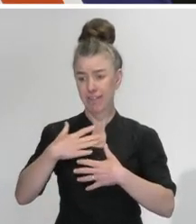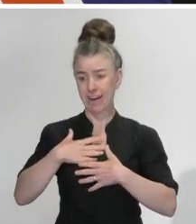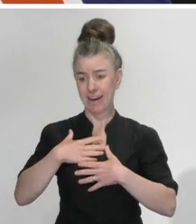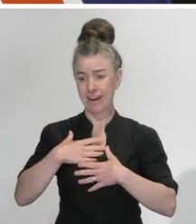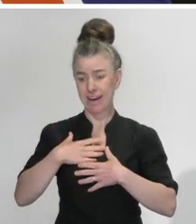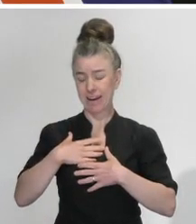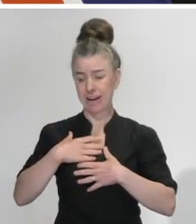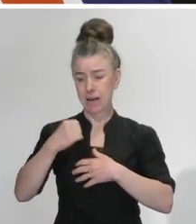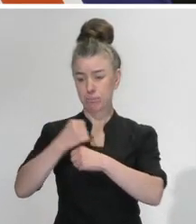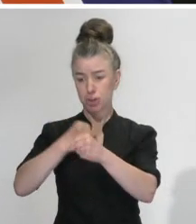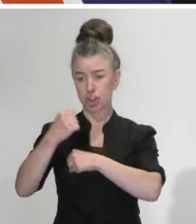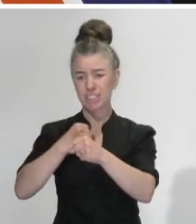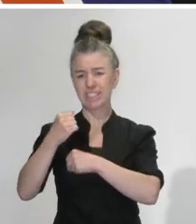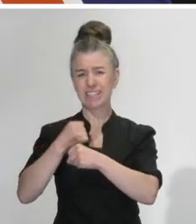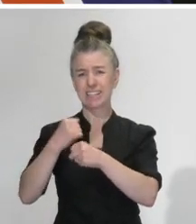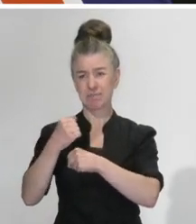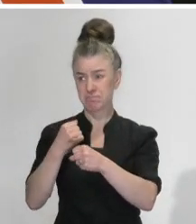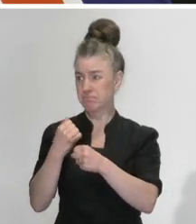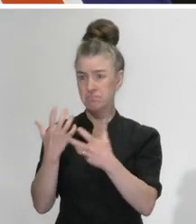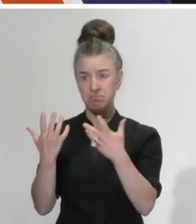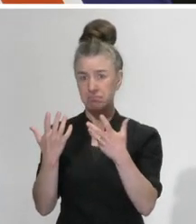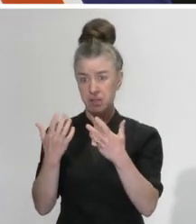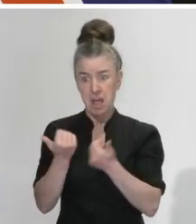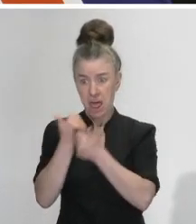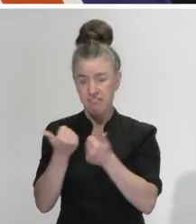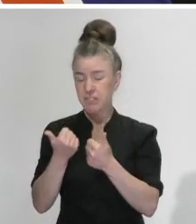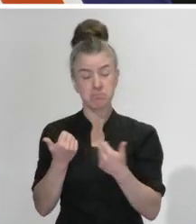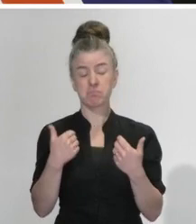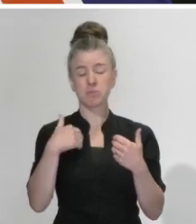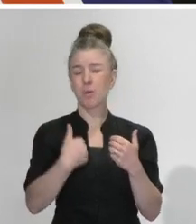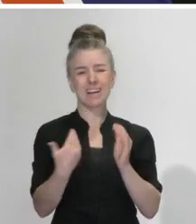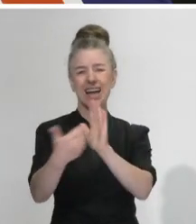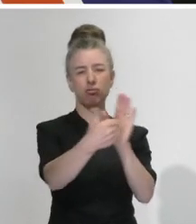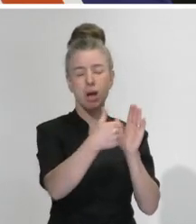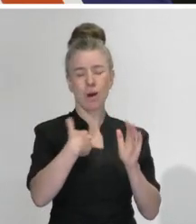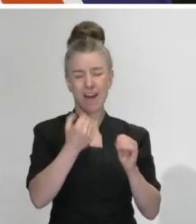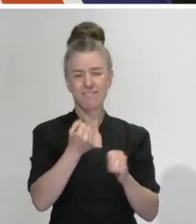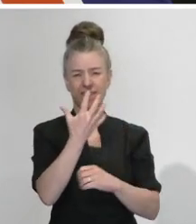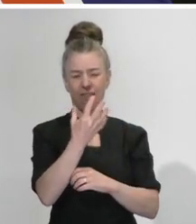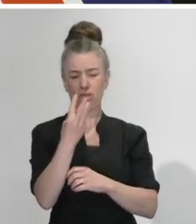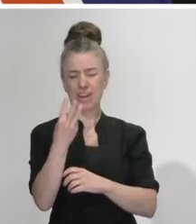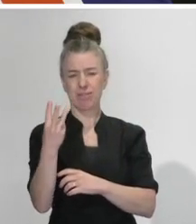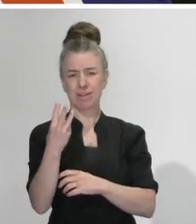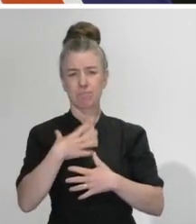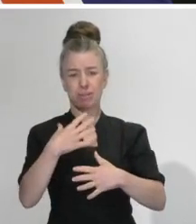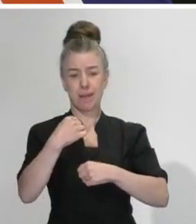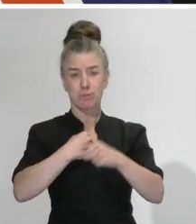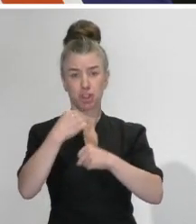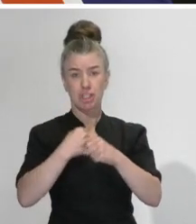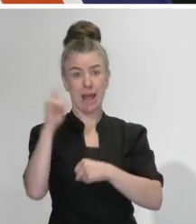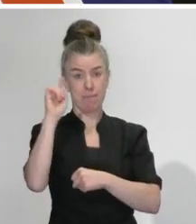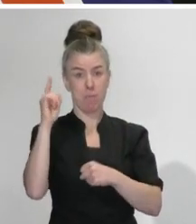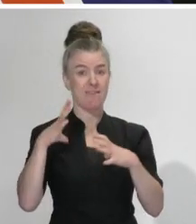We have 533 available in the public system. We are also just working out arrangements with the private sector to be able